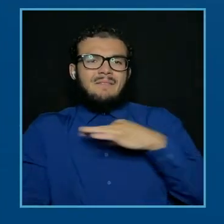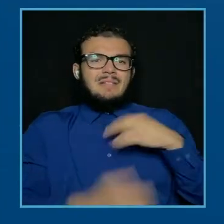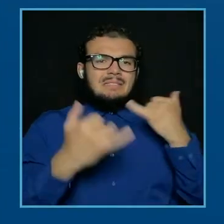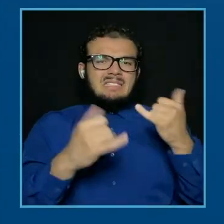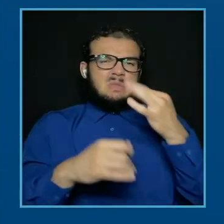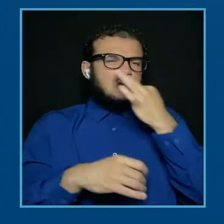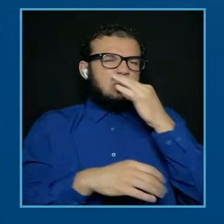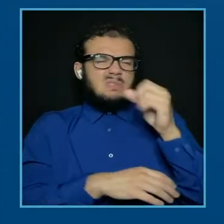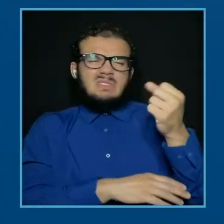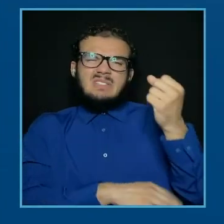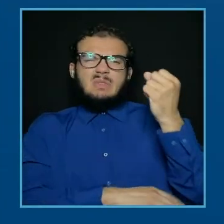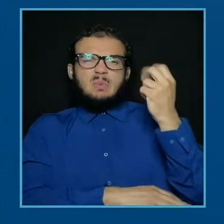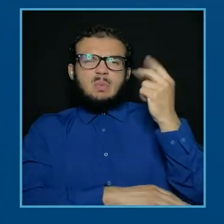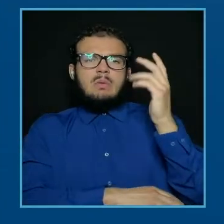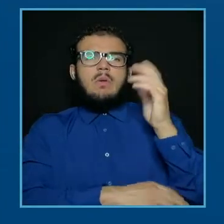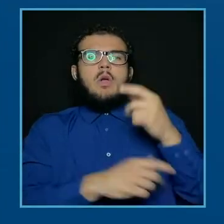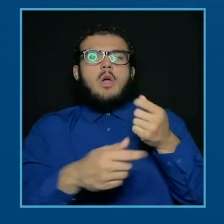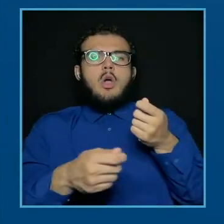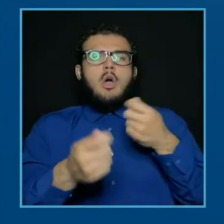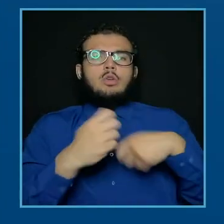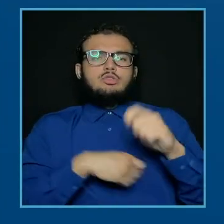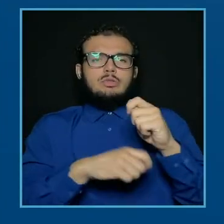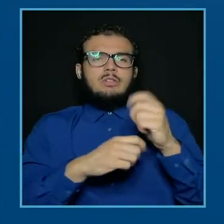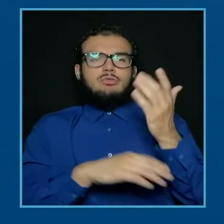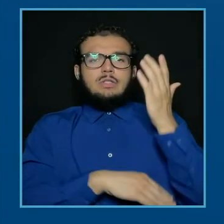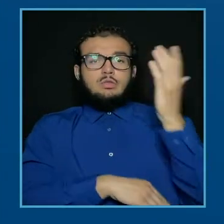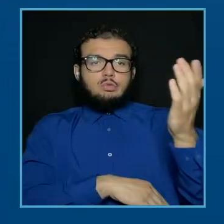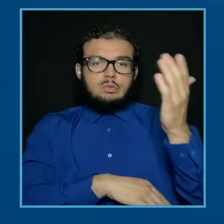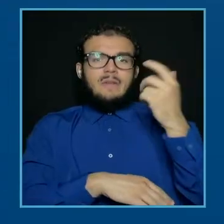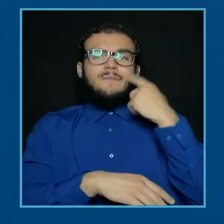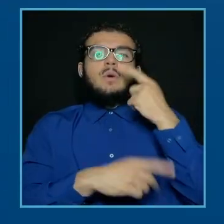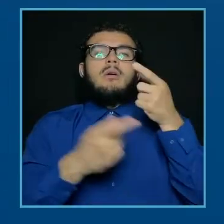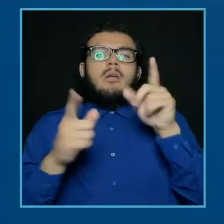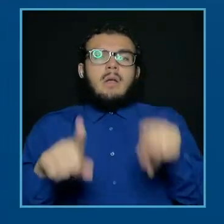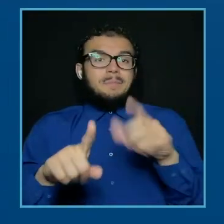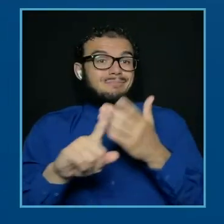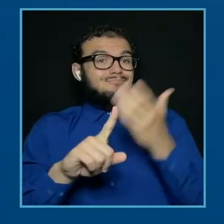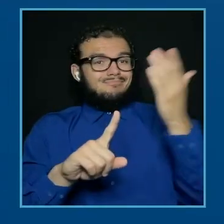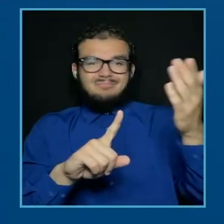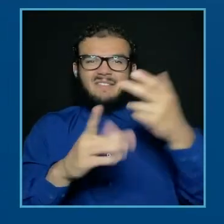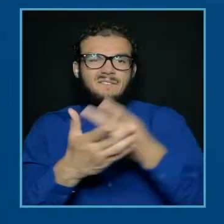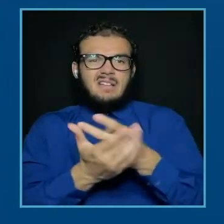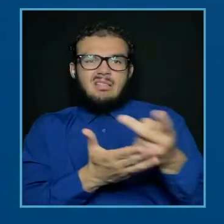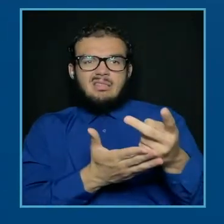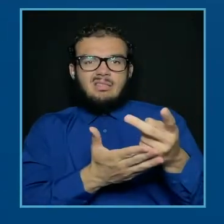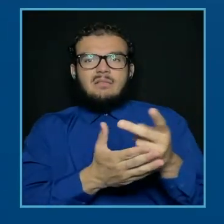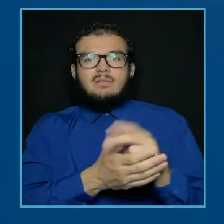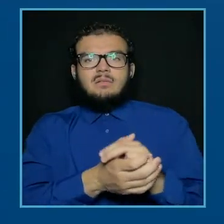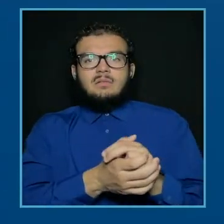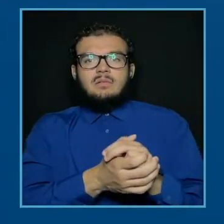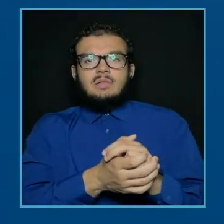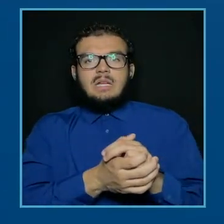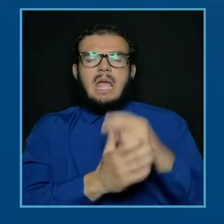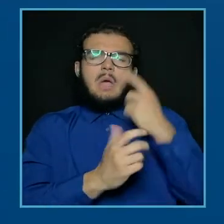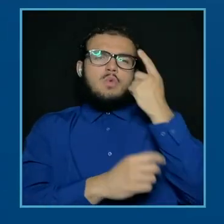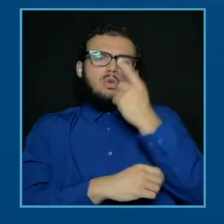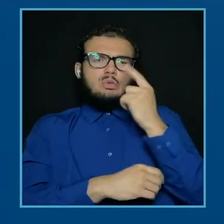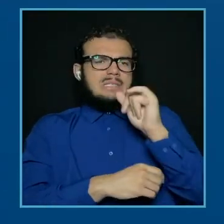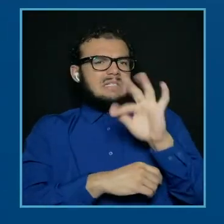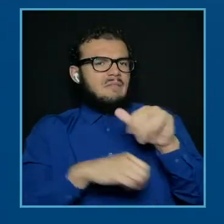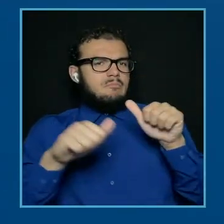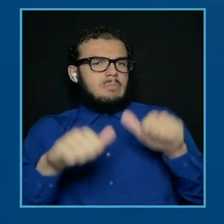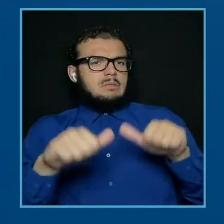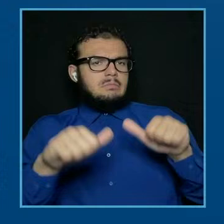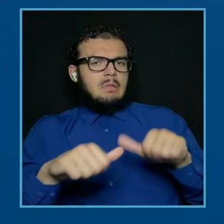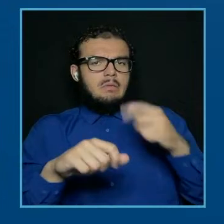a alternate resolution in the event that the initial resolution failed. And I wonder if that's possible for